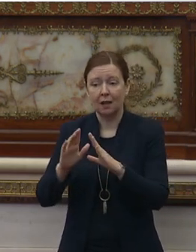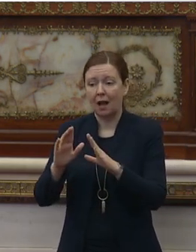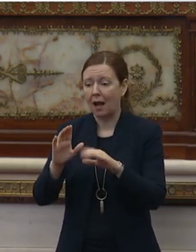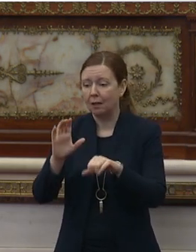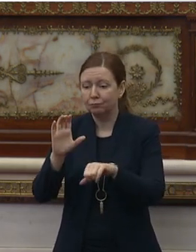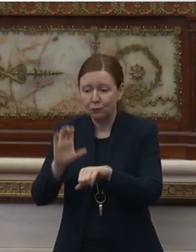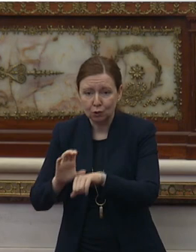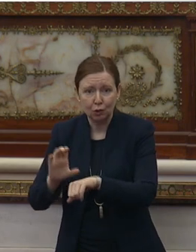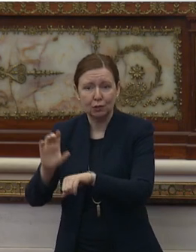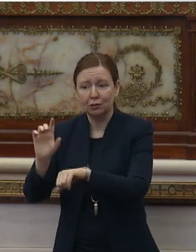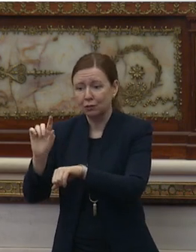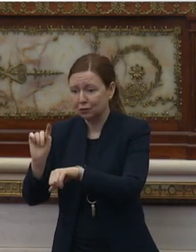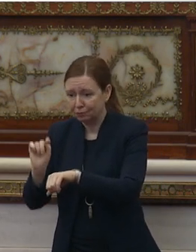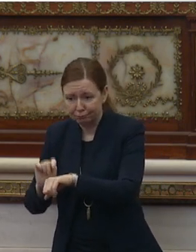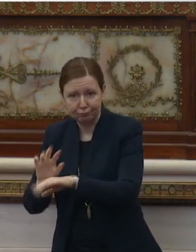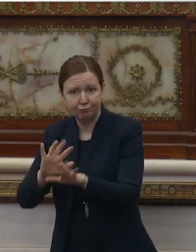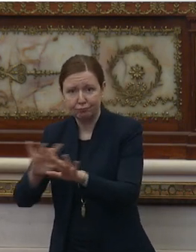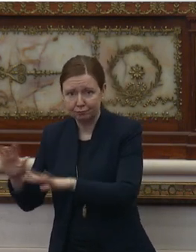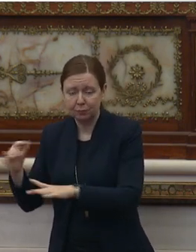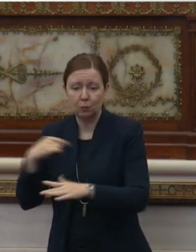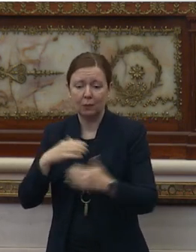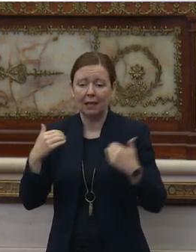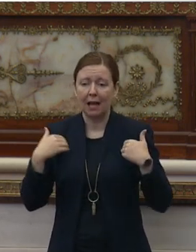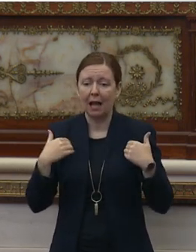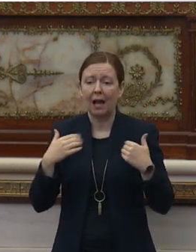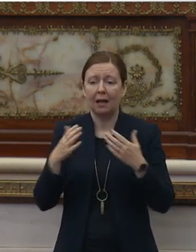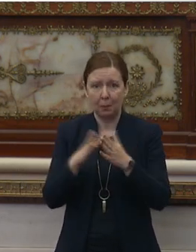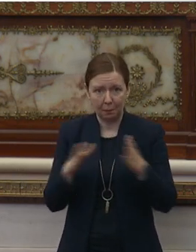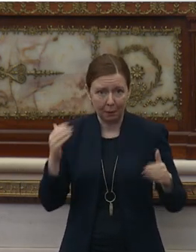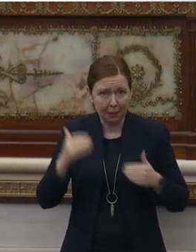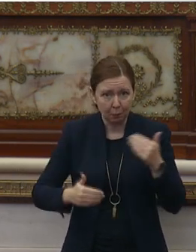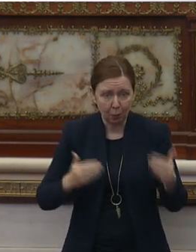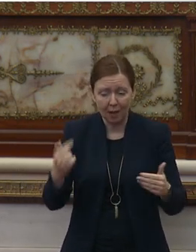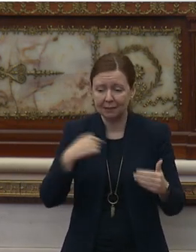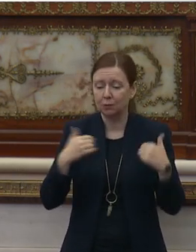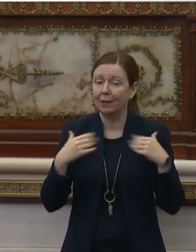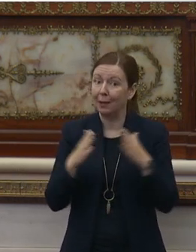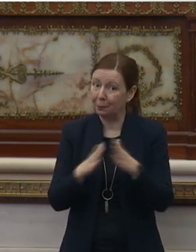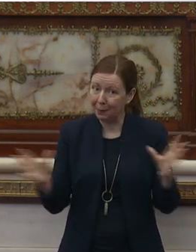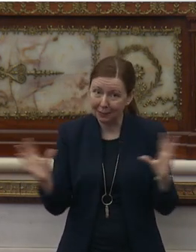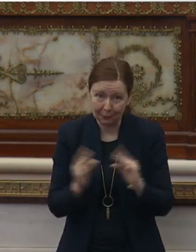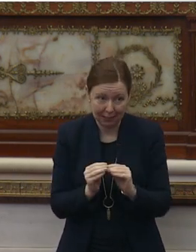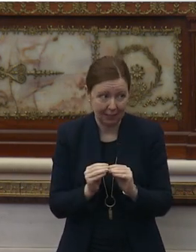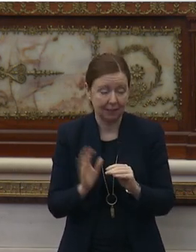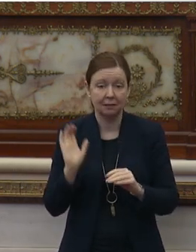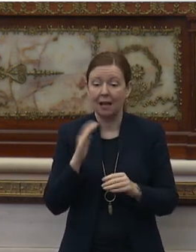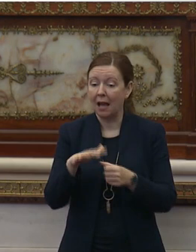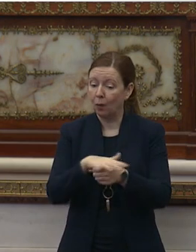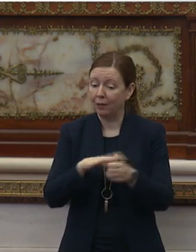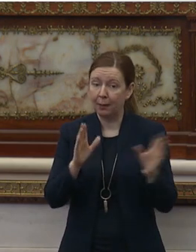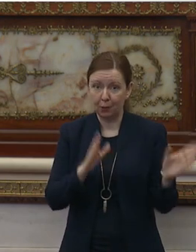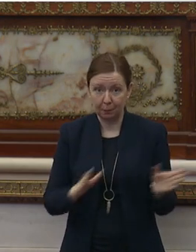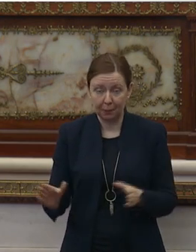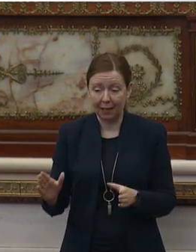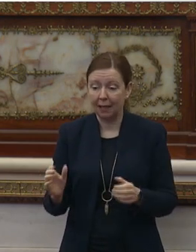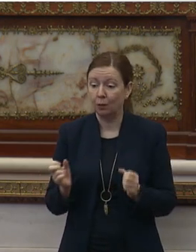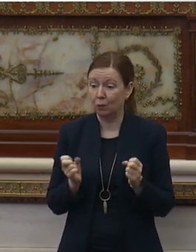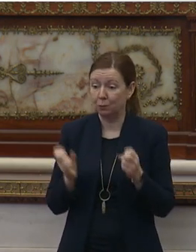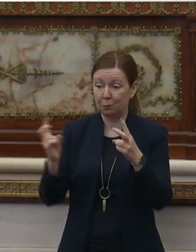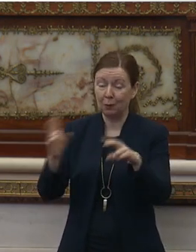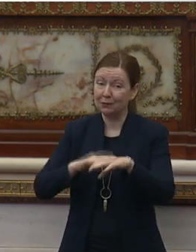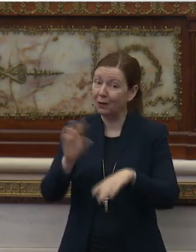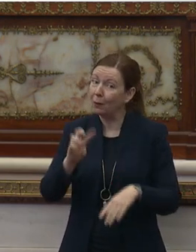All stakeholders were involved. We had a public process. We had public meetings. Our neighborhood plan was posted out